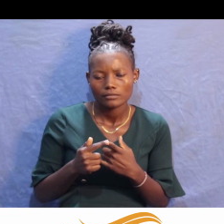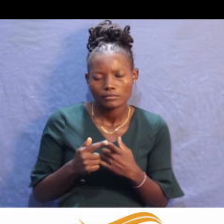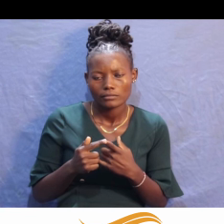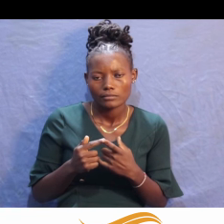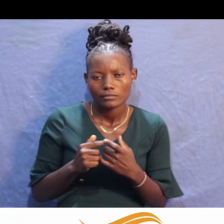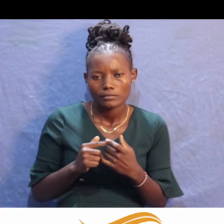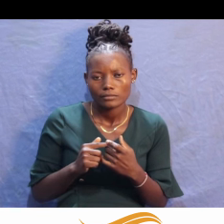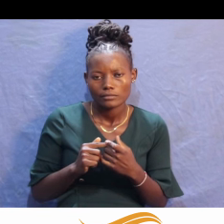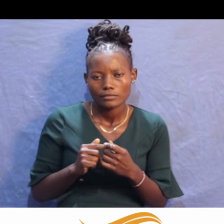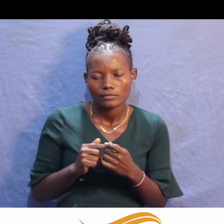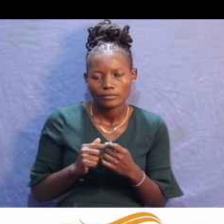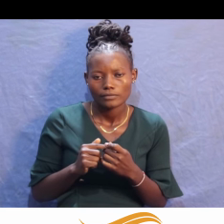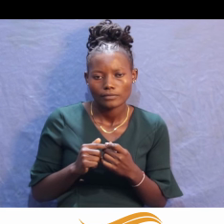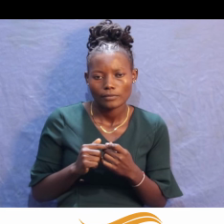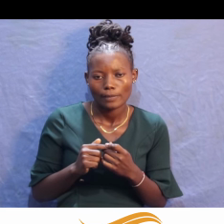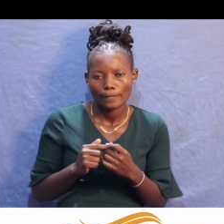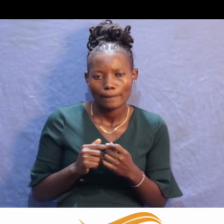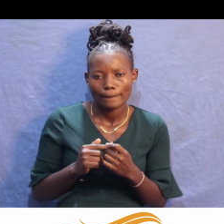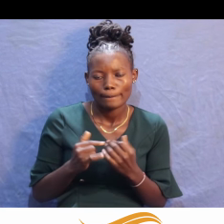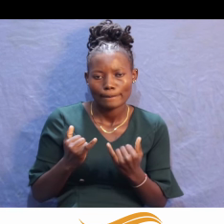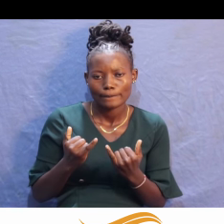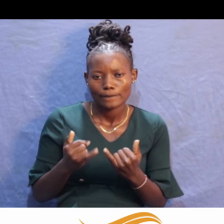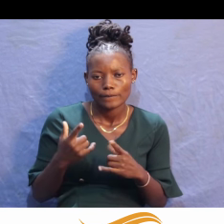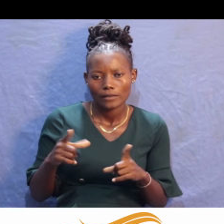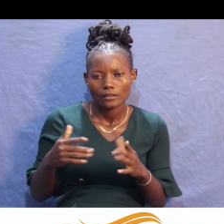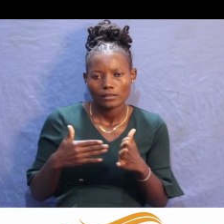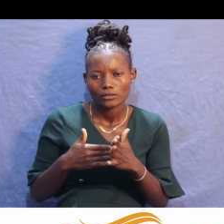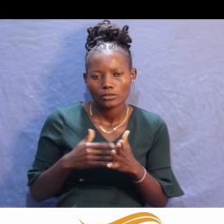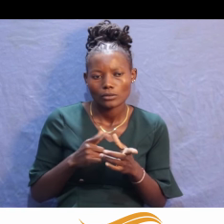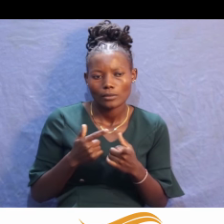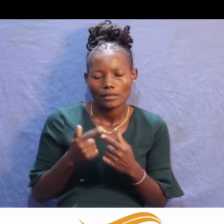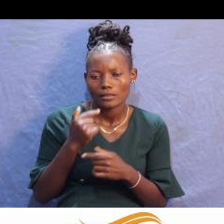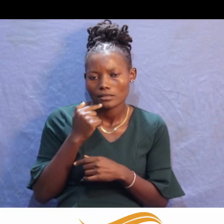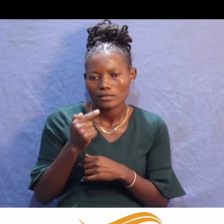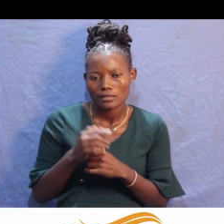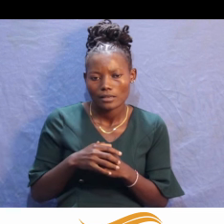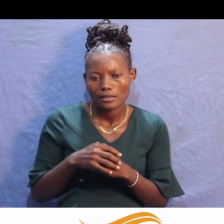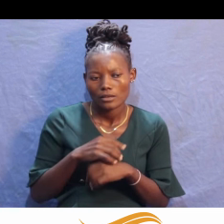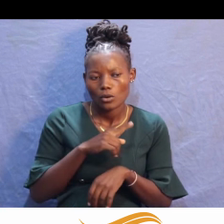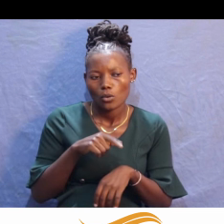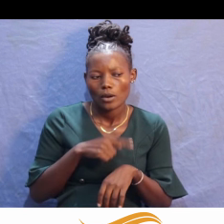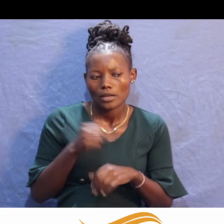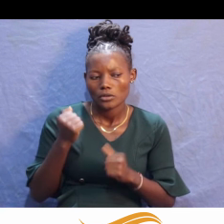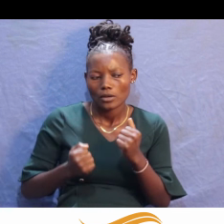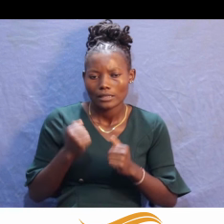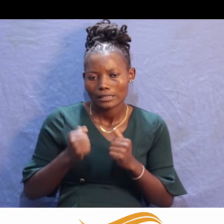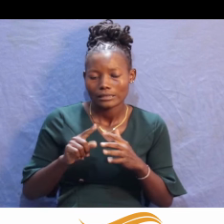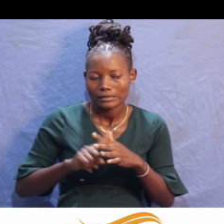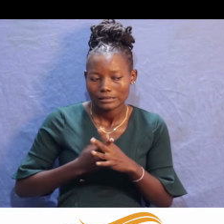carbohydrates. So let's start over here and say, when your athlete starts working